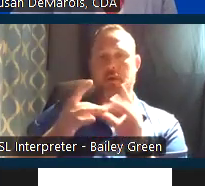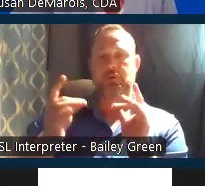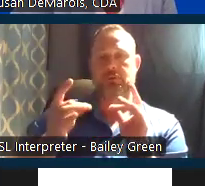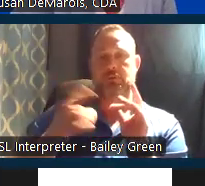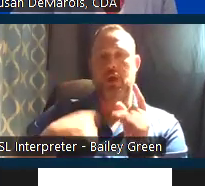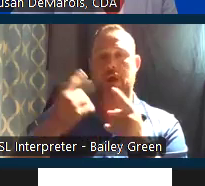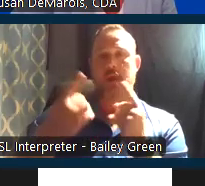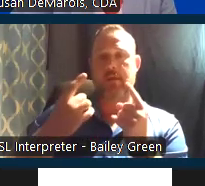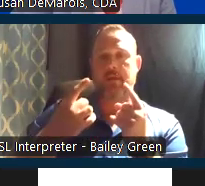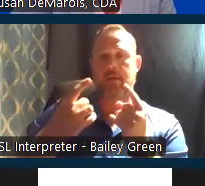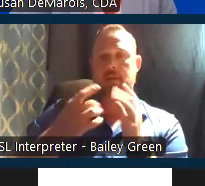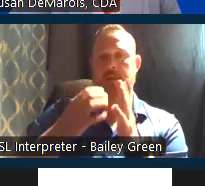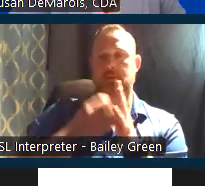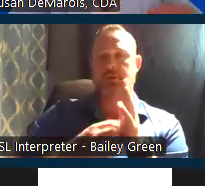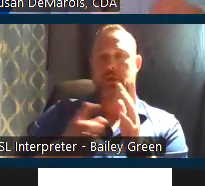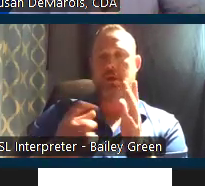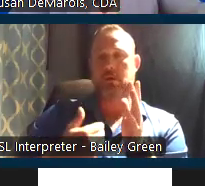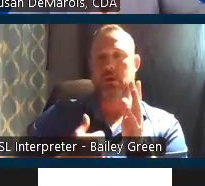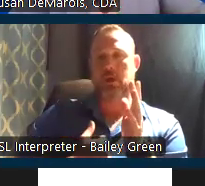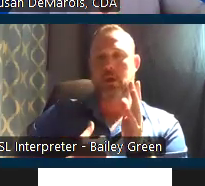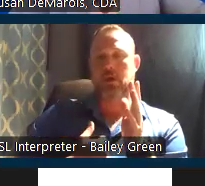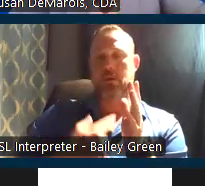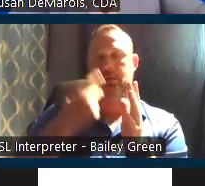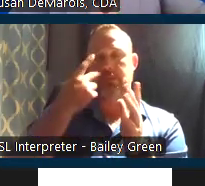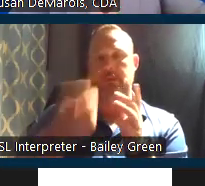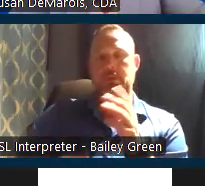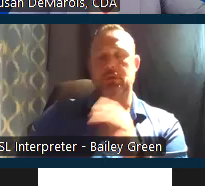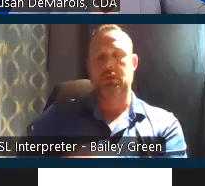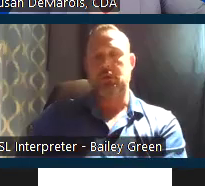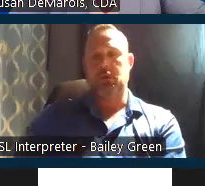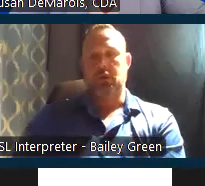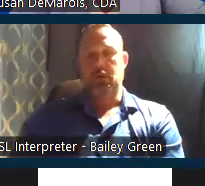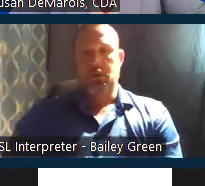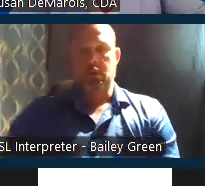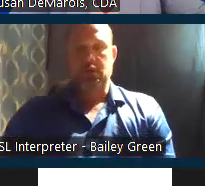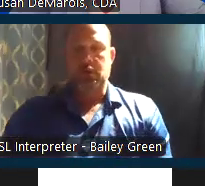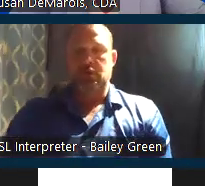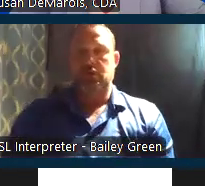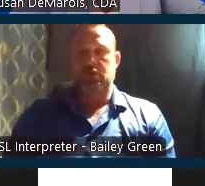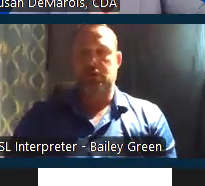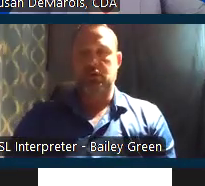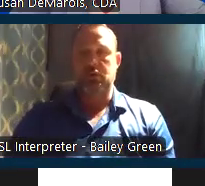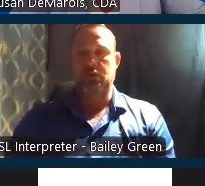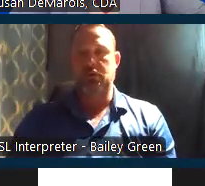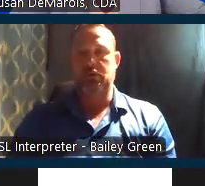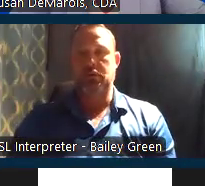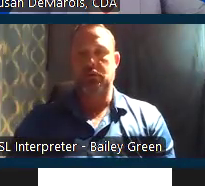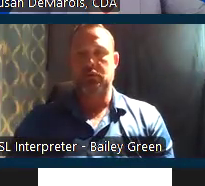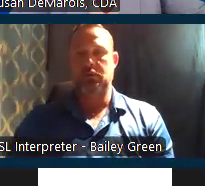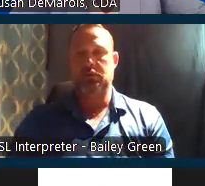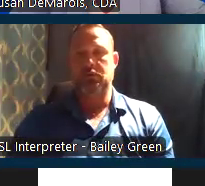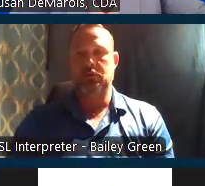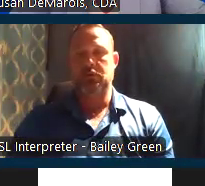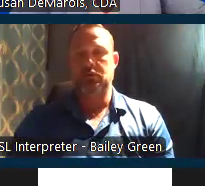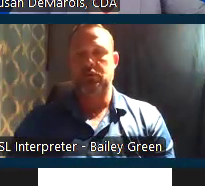think in the chat we had, let's see, did Claire Ramsey have a comment? No,